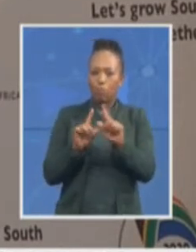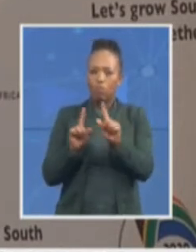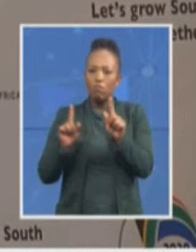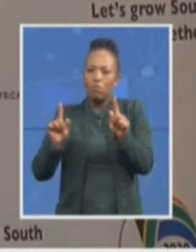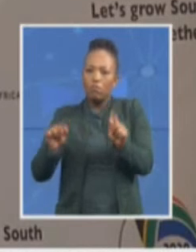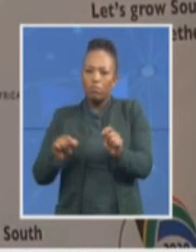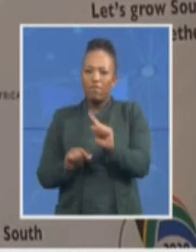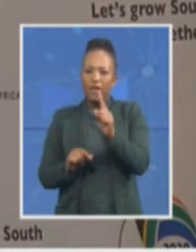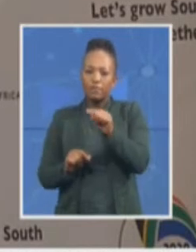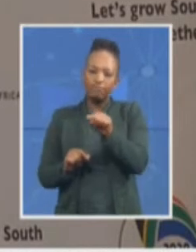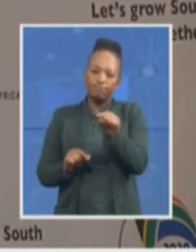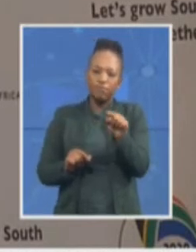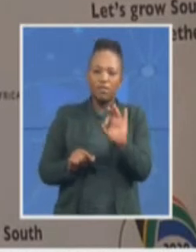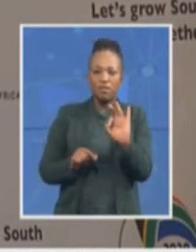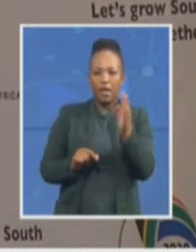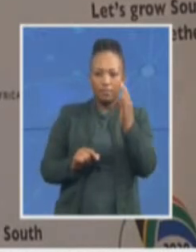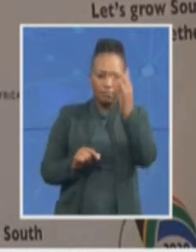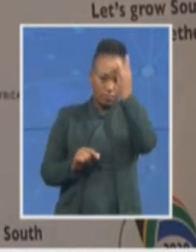theme, open quote,